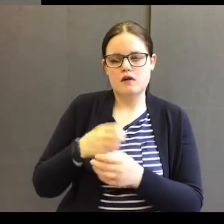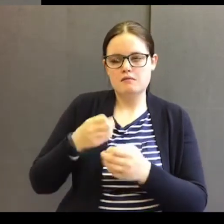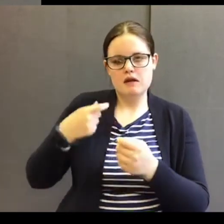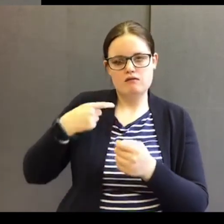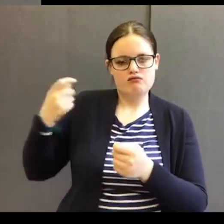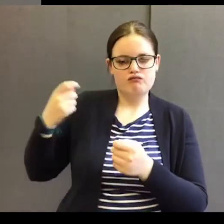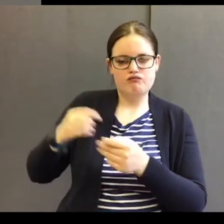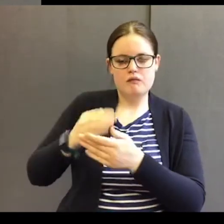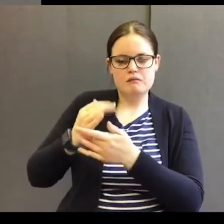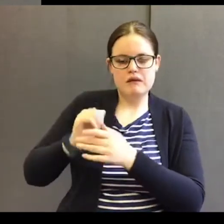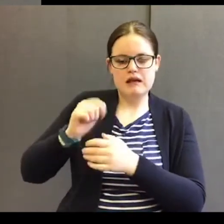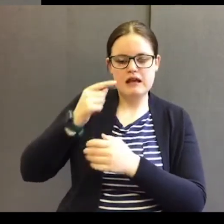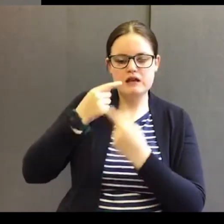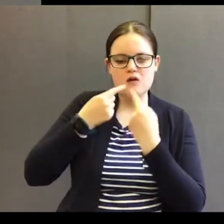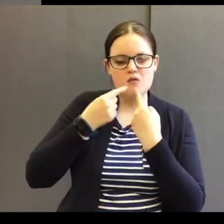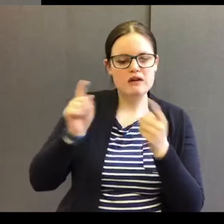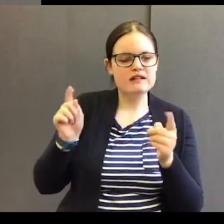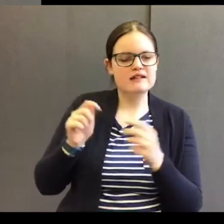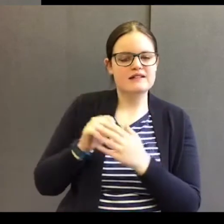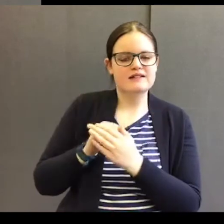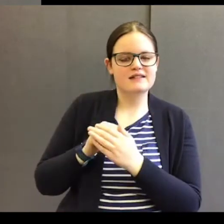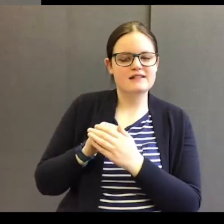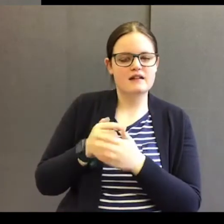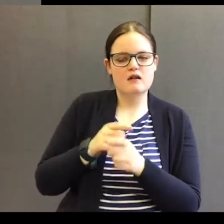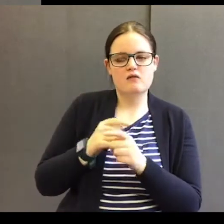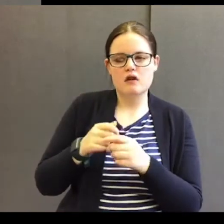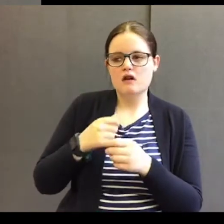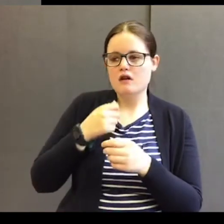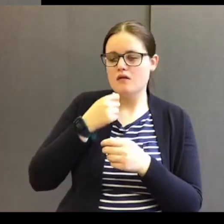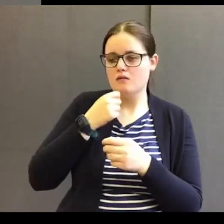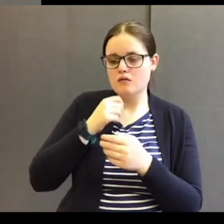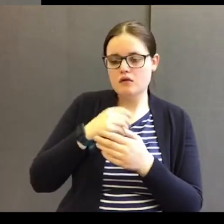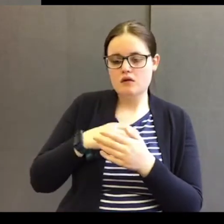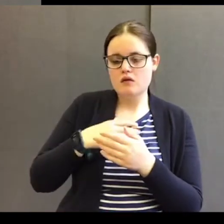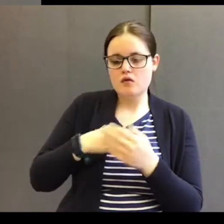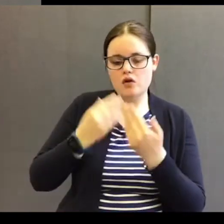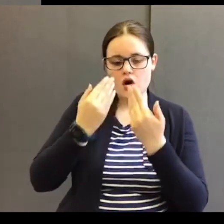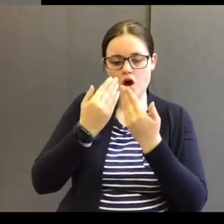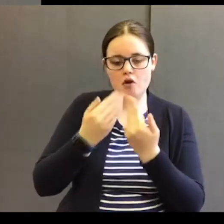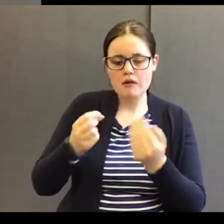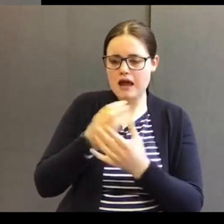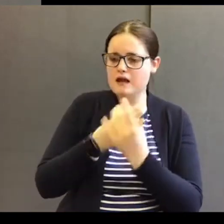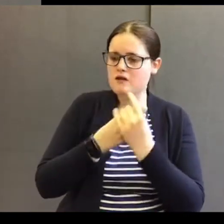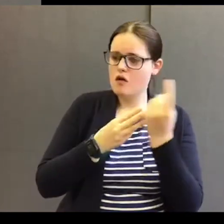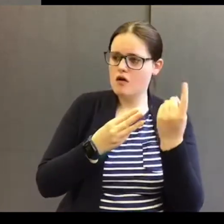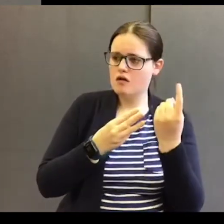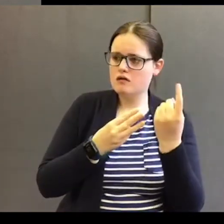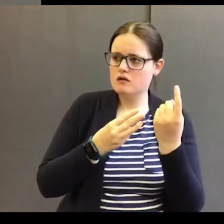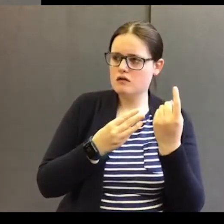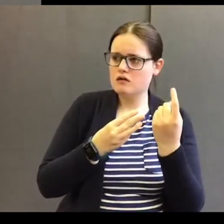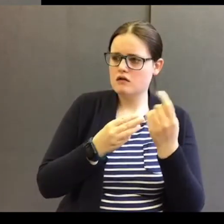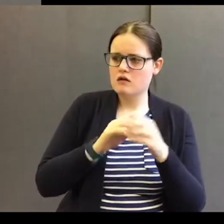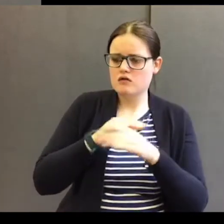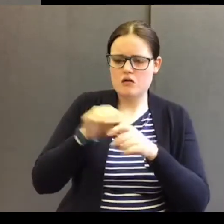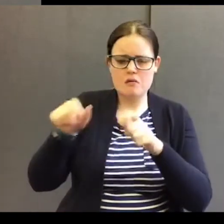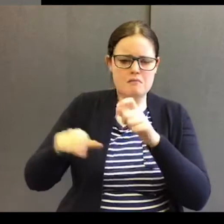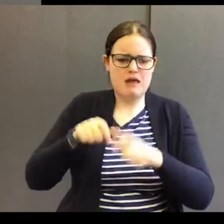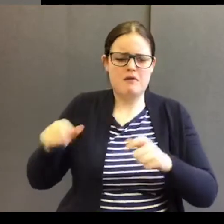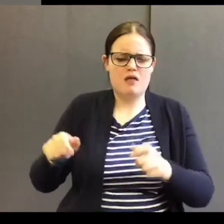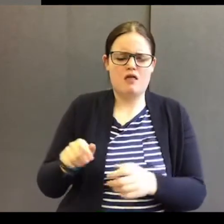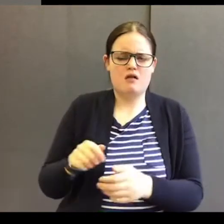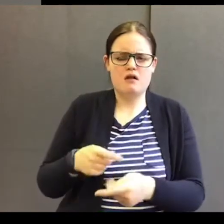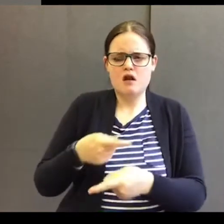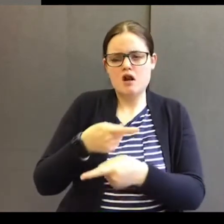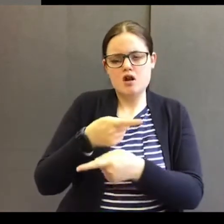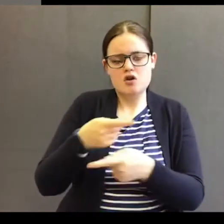now, we've been called to be his witnesses, and we would much rather obey God